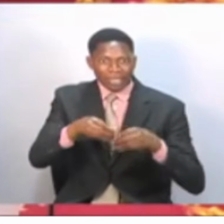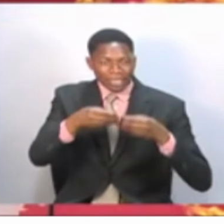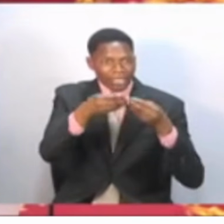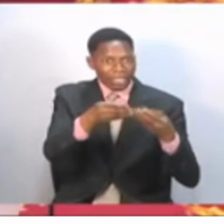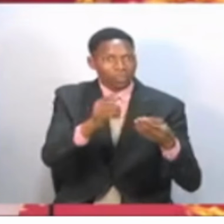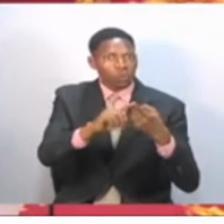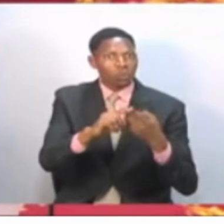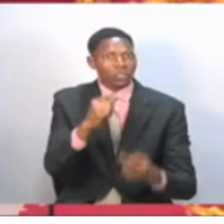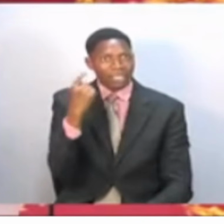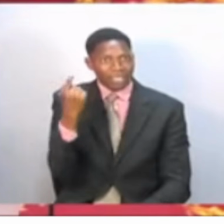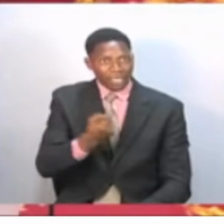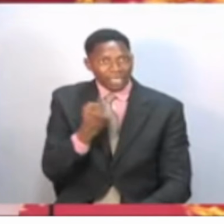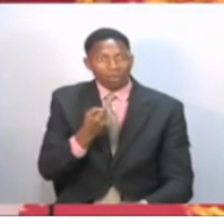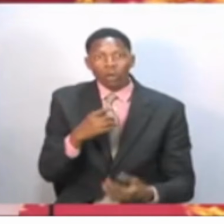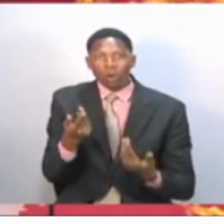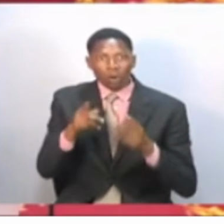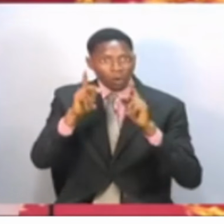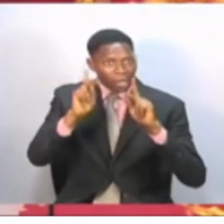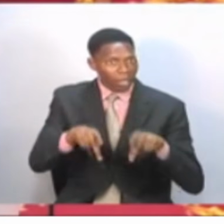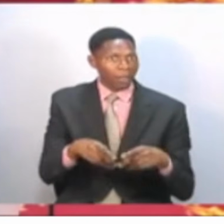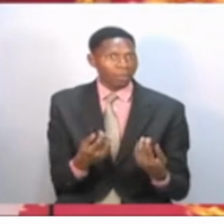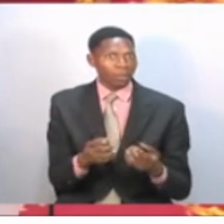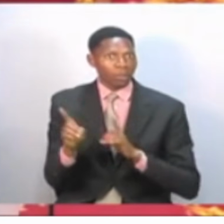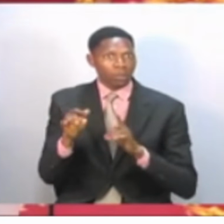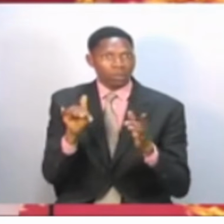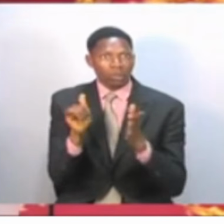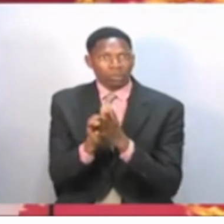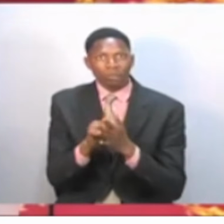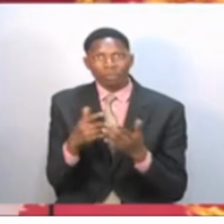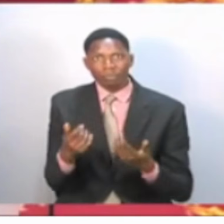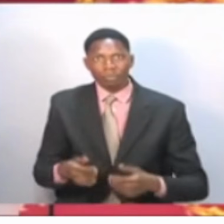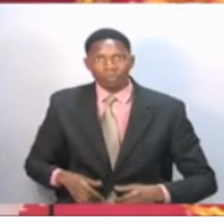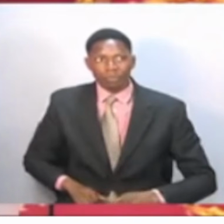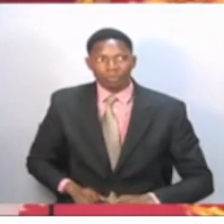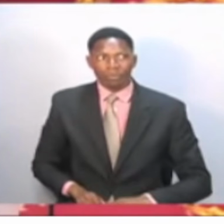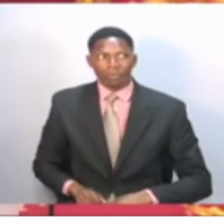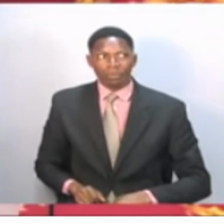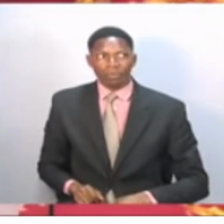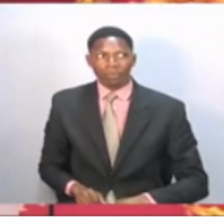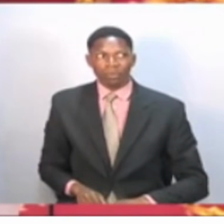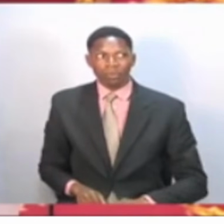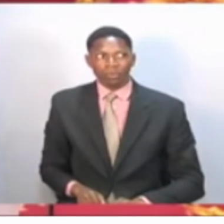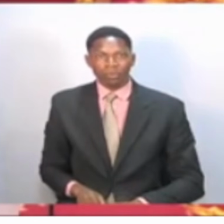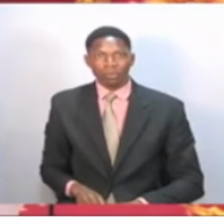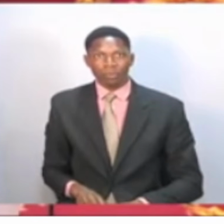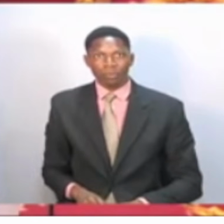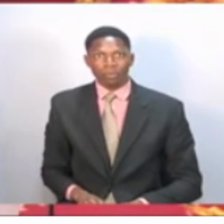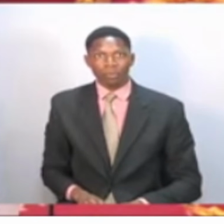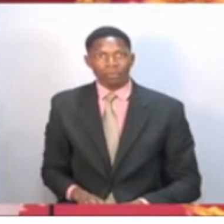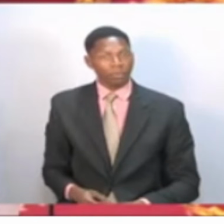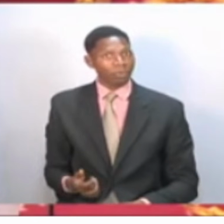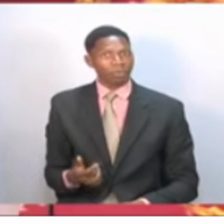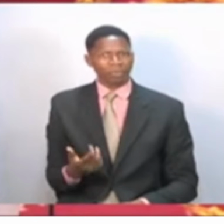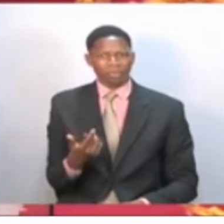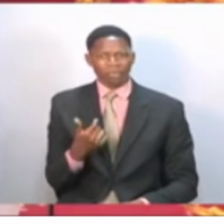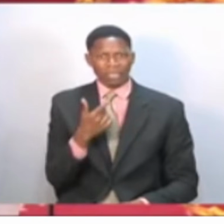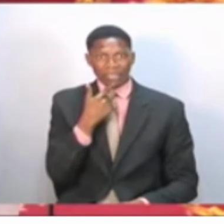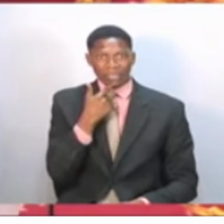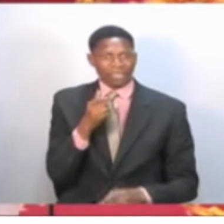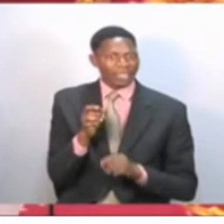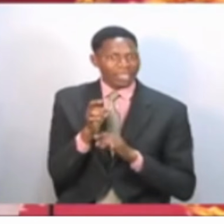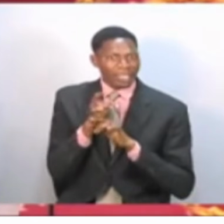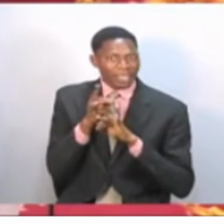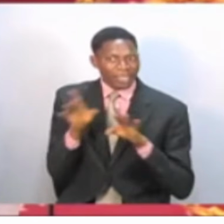contractor Maripoma. Mr. Speaker, I say this simply because the impression is that when we were in opposition, we said nothing